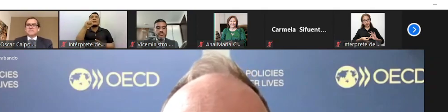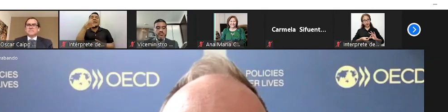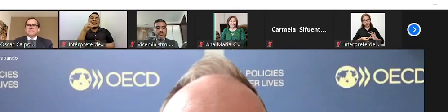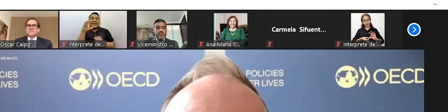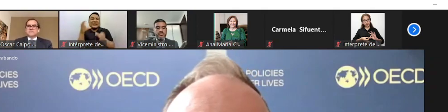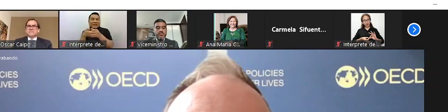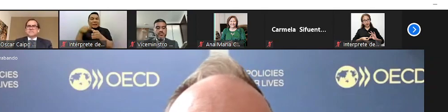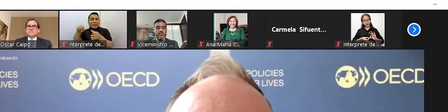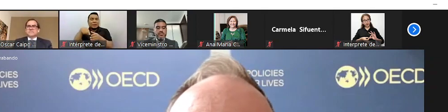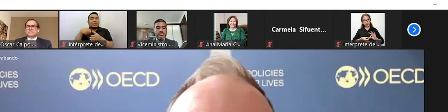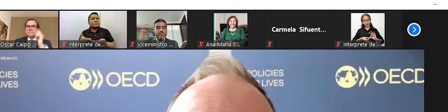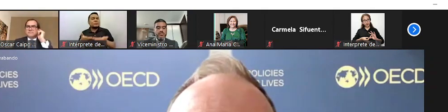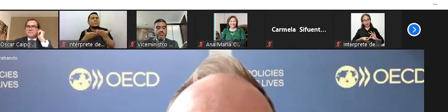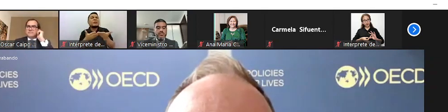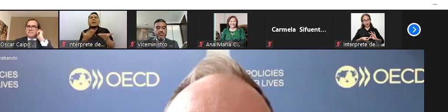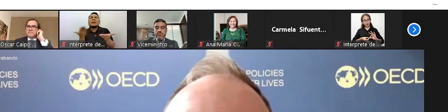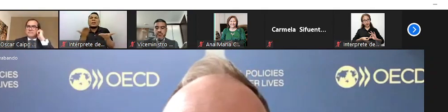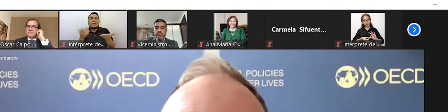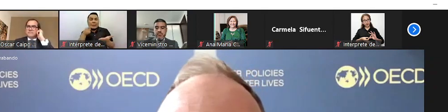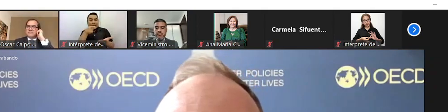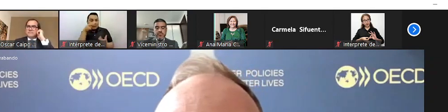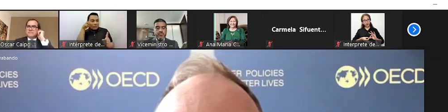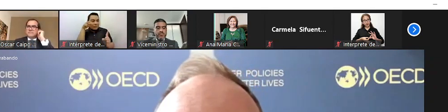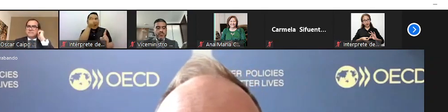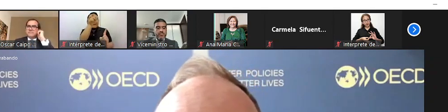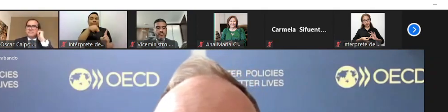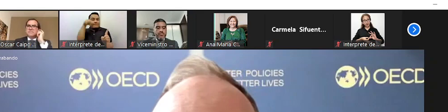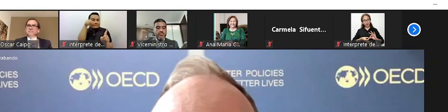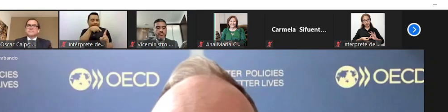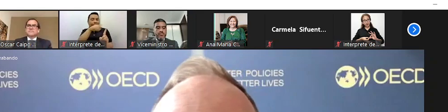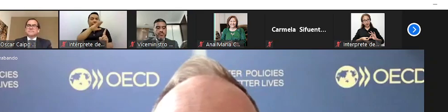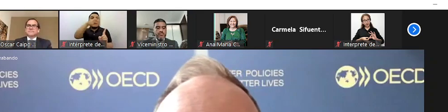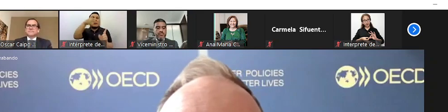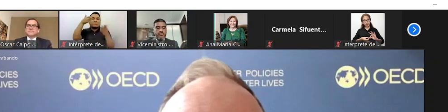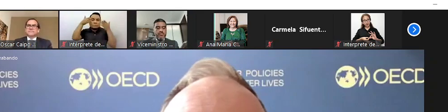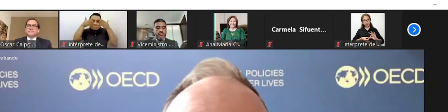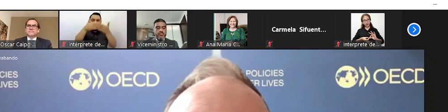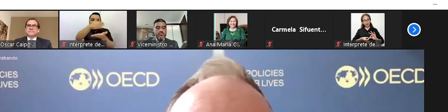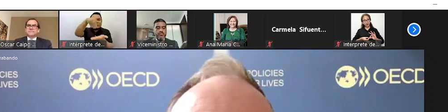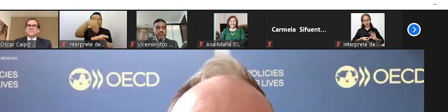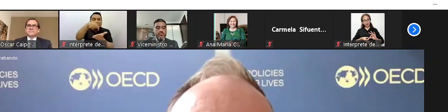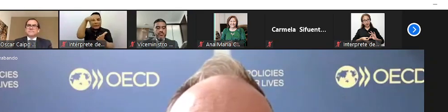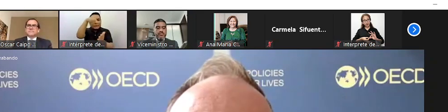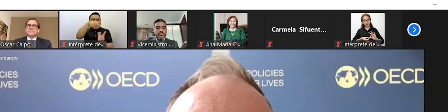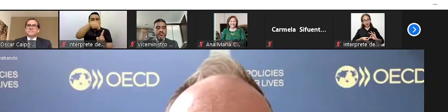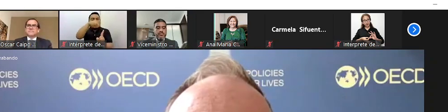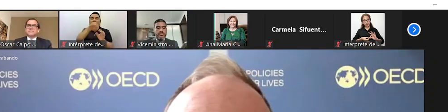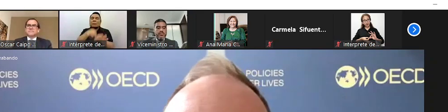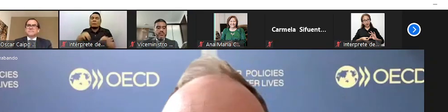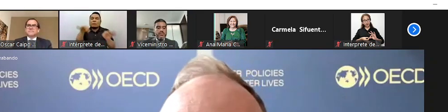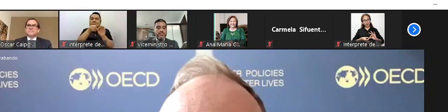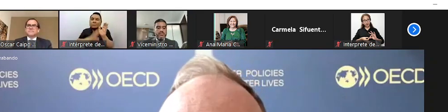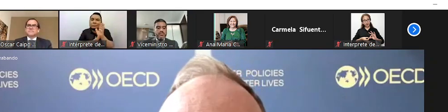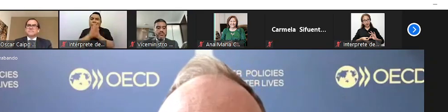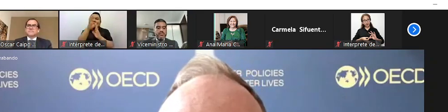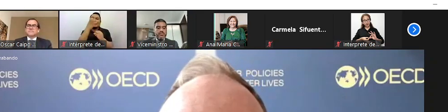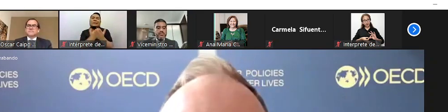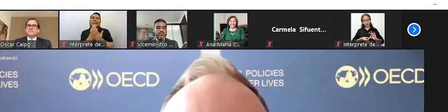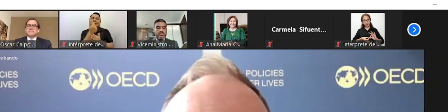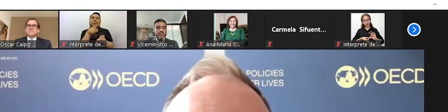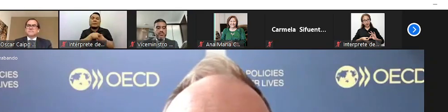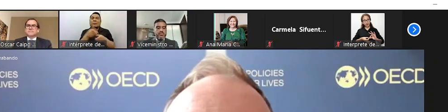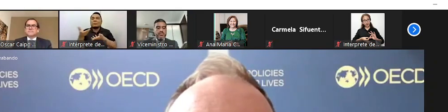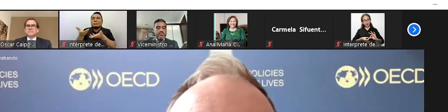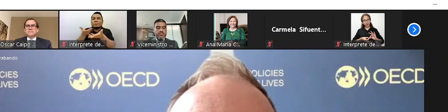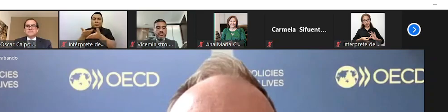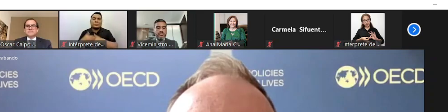center of economic development and cooperation we need a vibrant